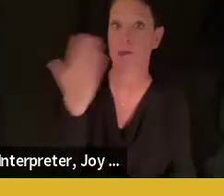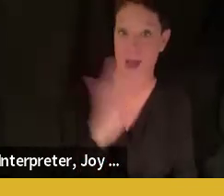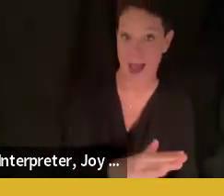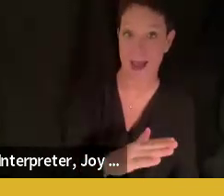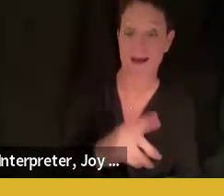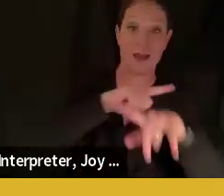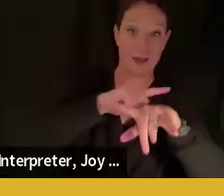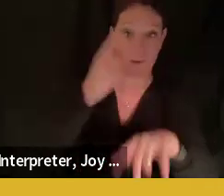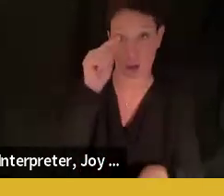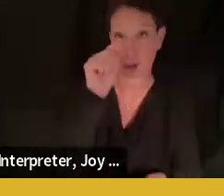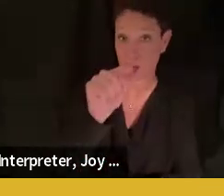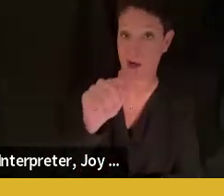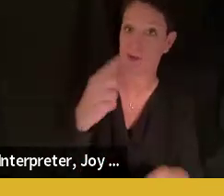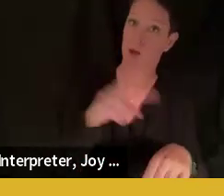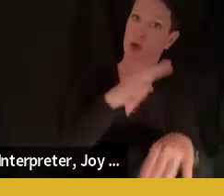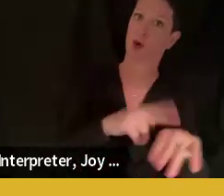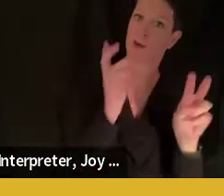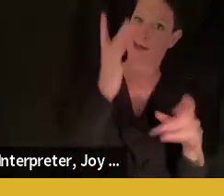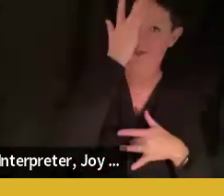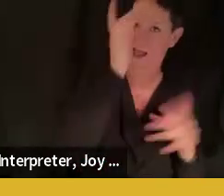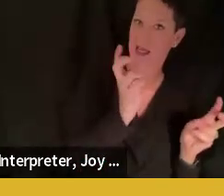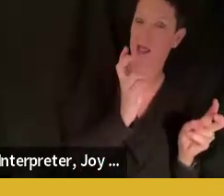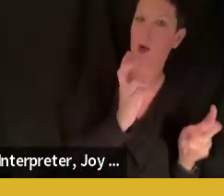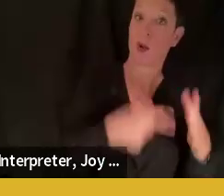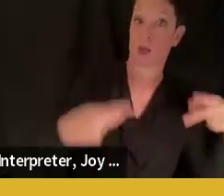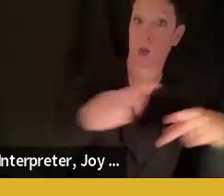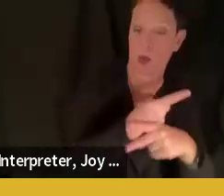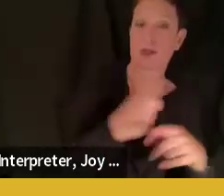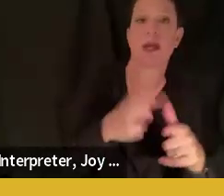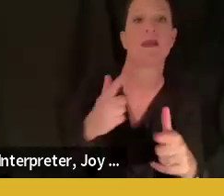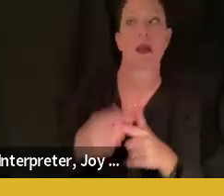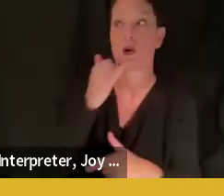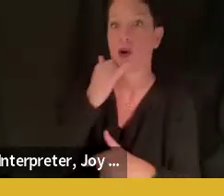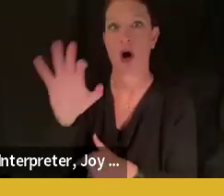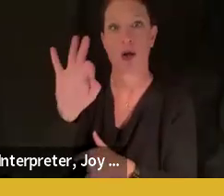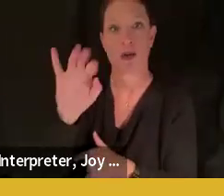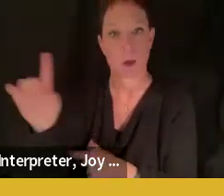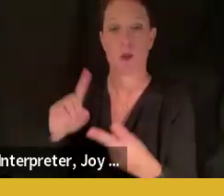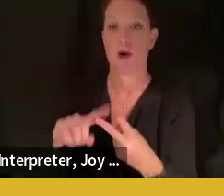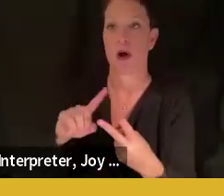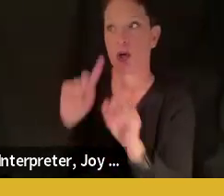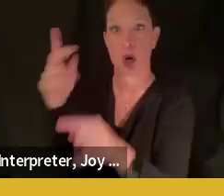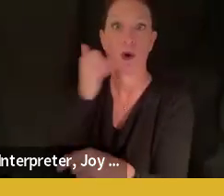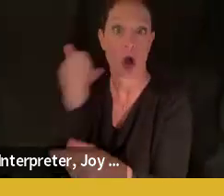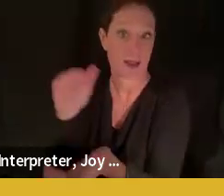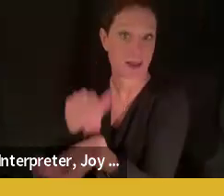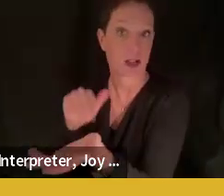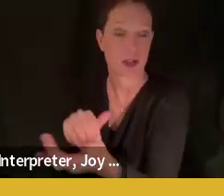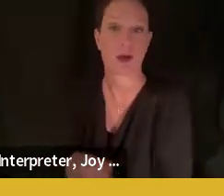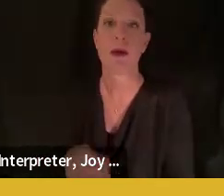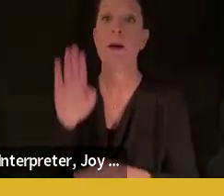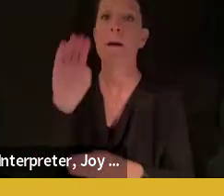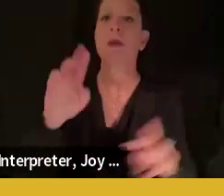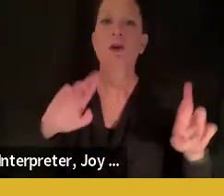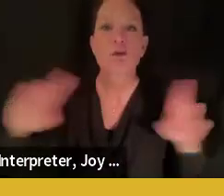when to call your doctor or go to the emergency department or call 911. By being prepared ahead of time and having